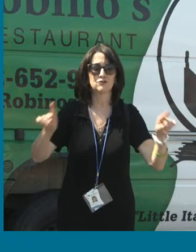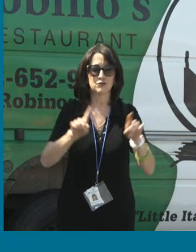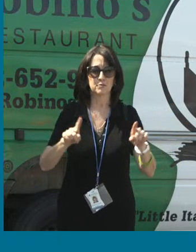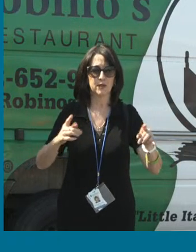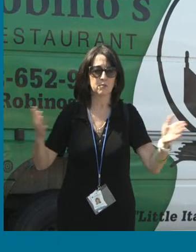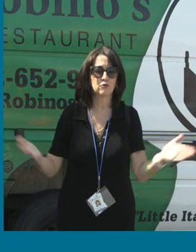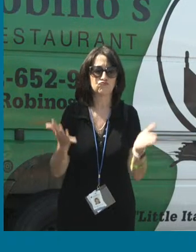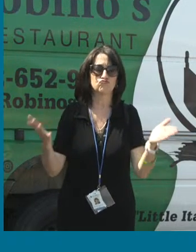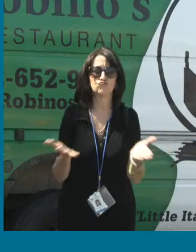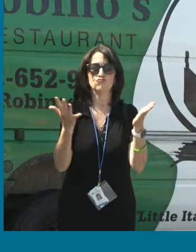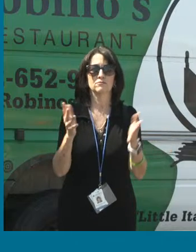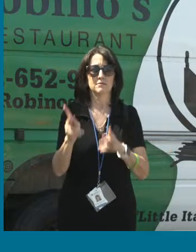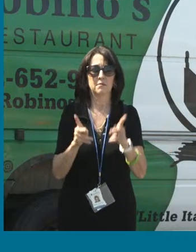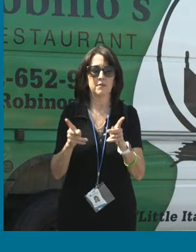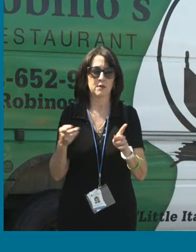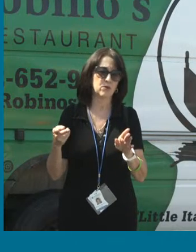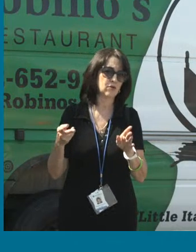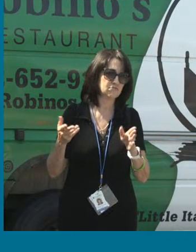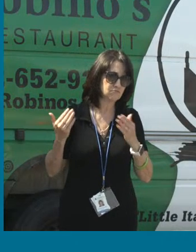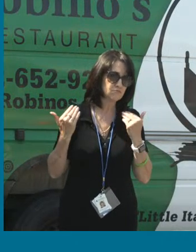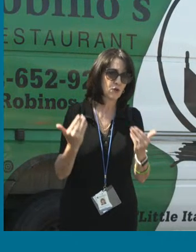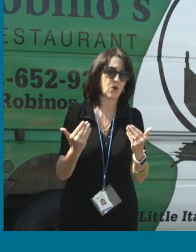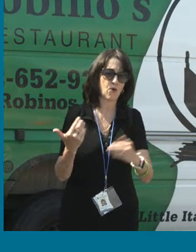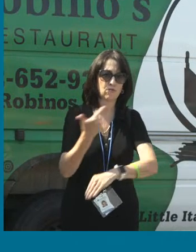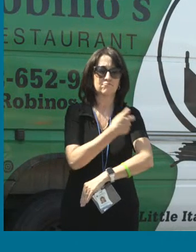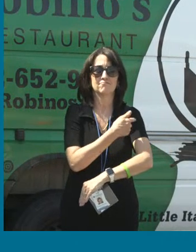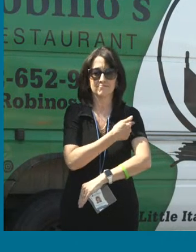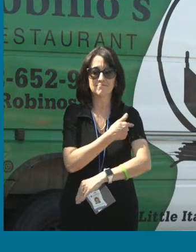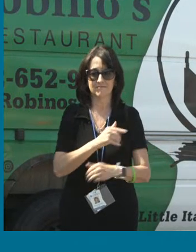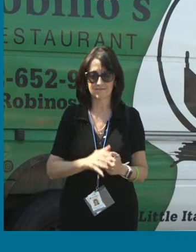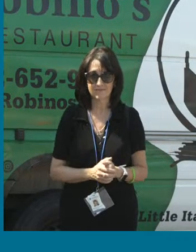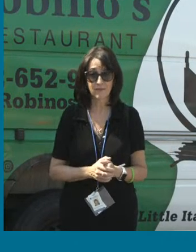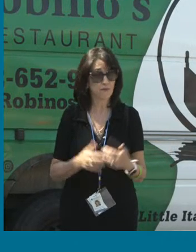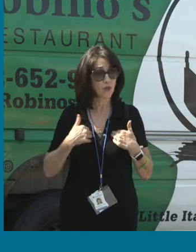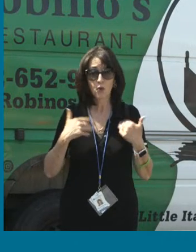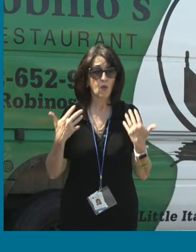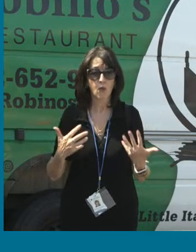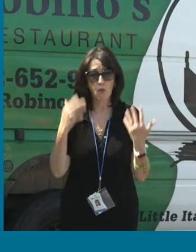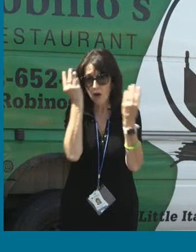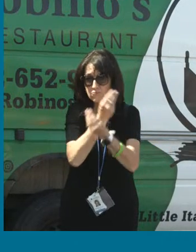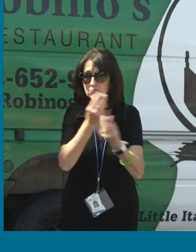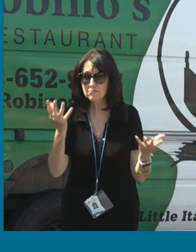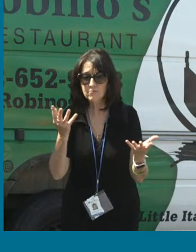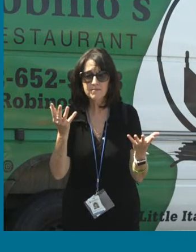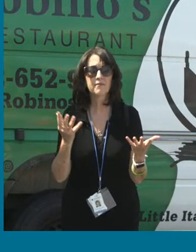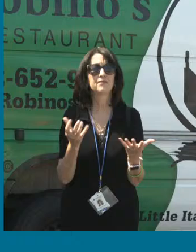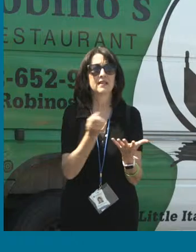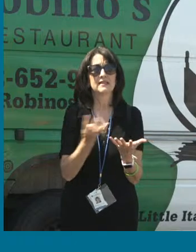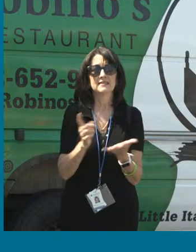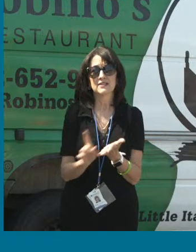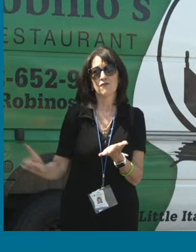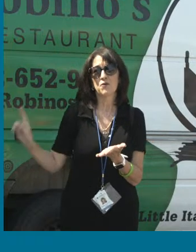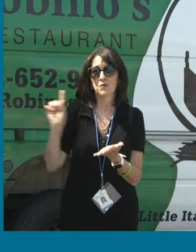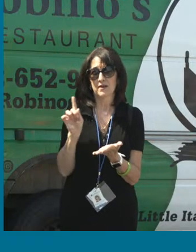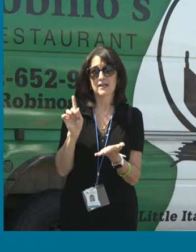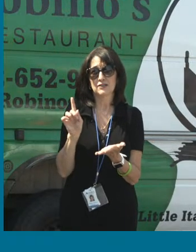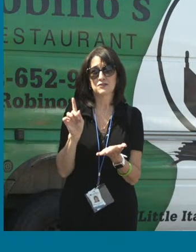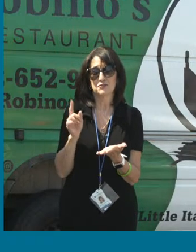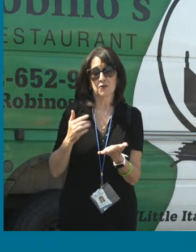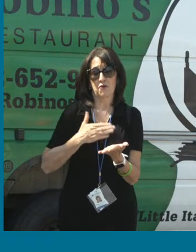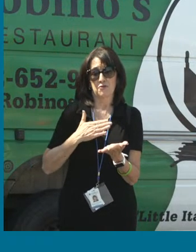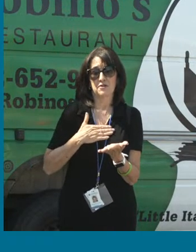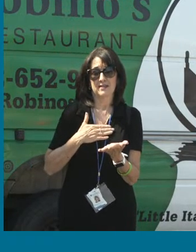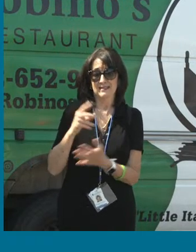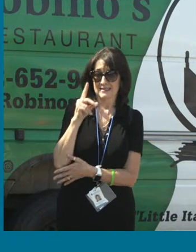talk a little bit about that. Jordan will talk more about that, but let's just set the challenge. Several weeks ago, our own